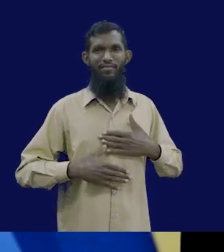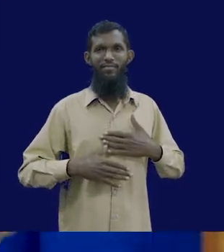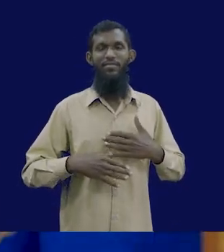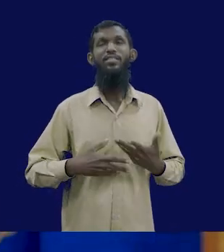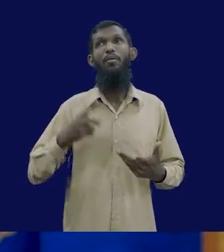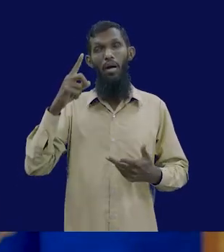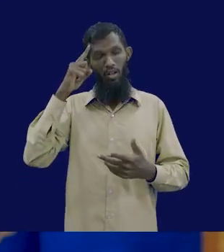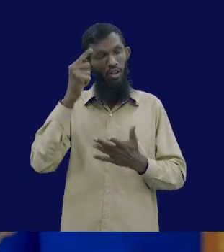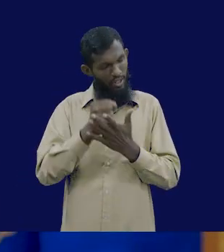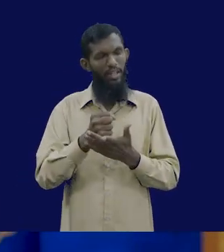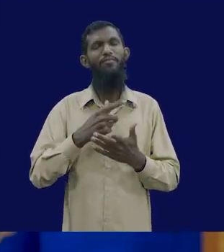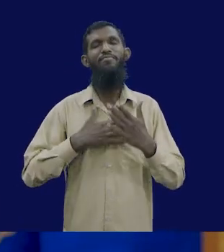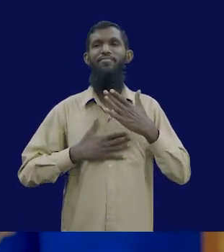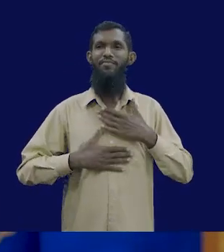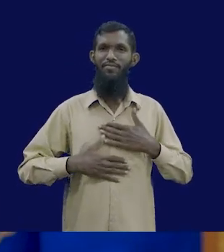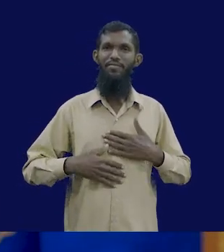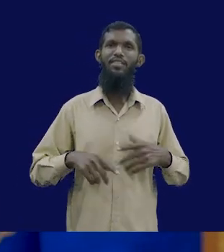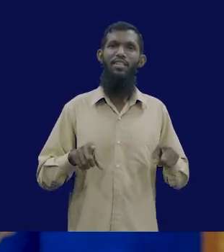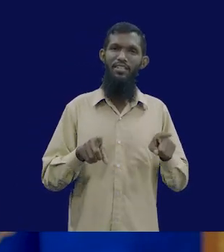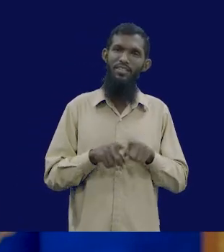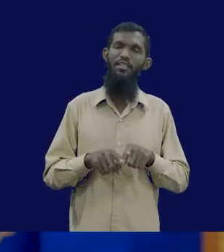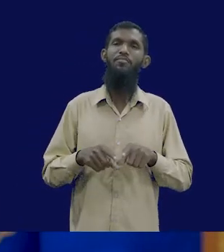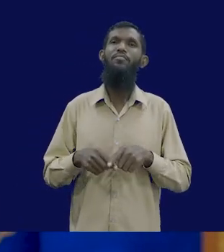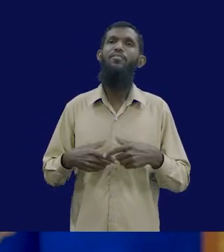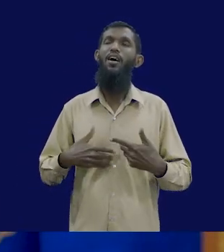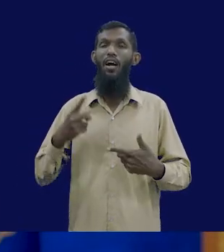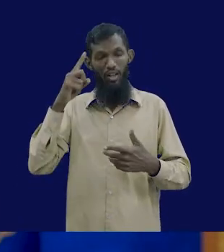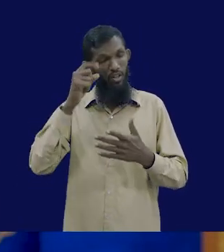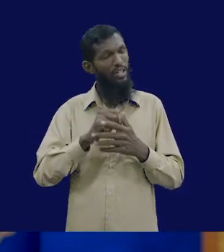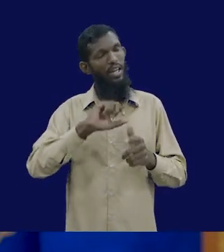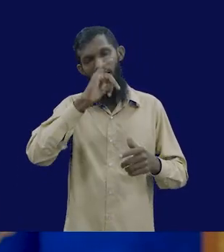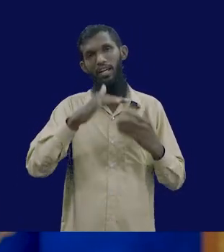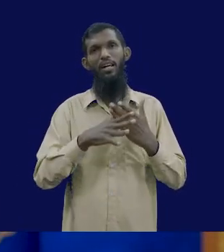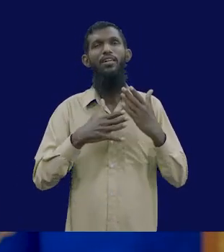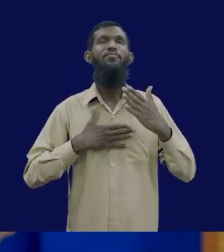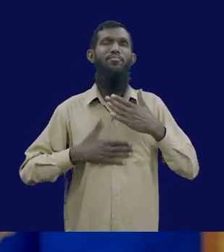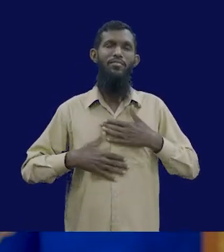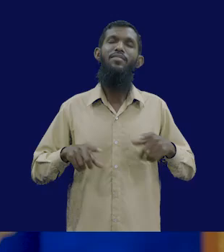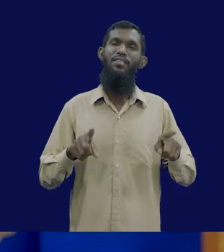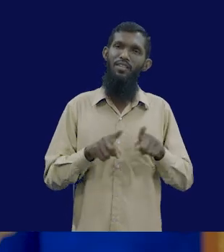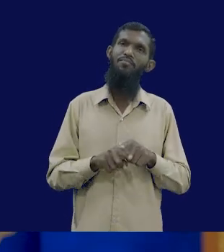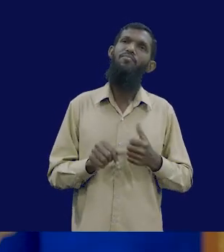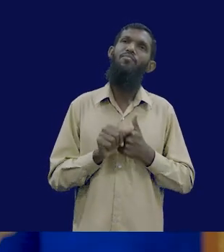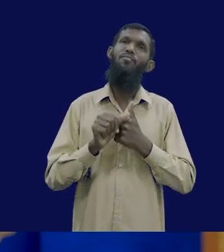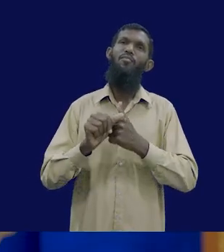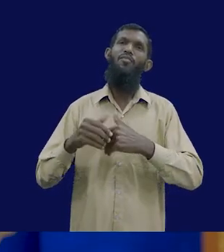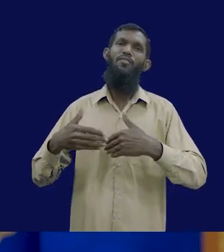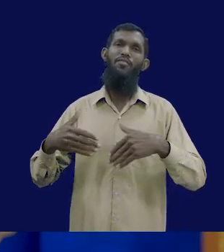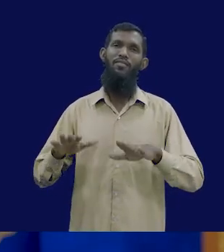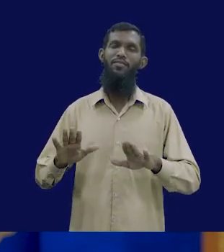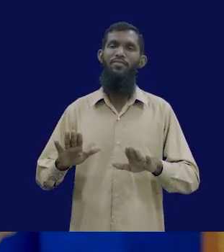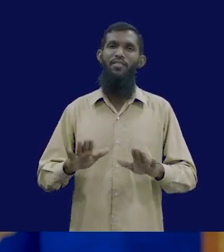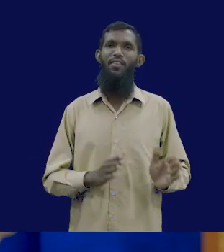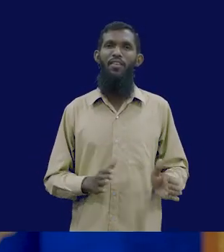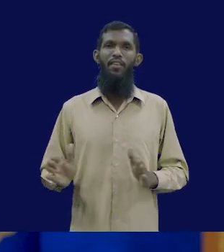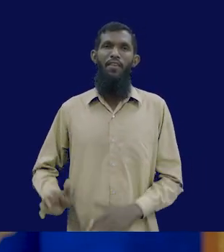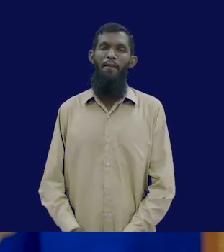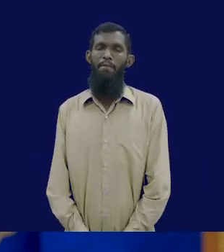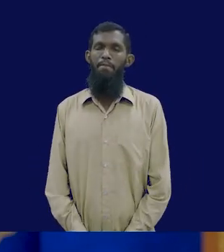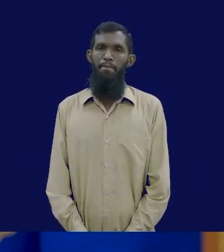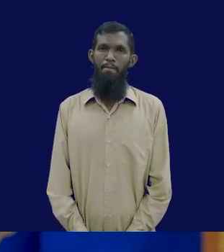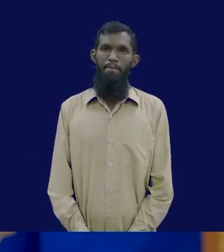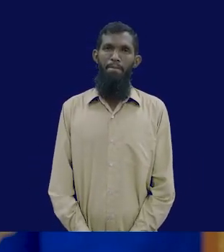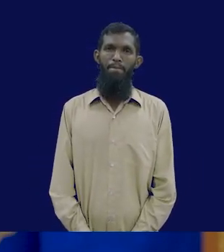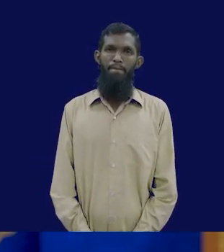decrees, remaining patient along them and moving in accordance with them. And